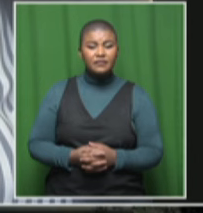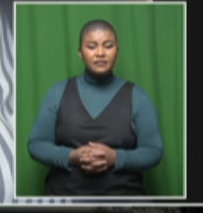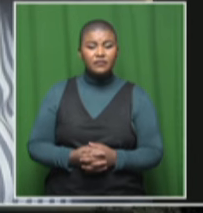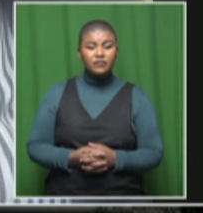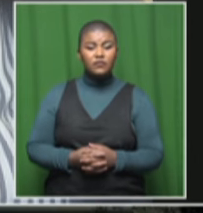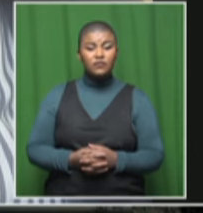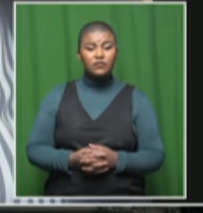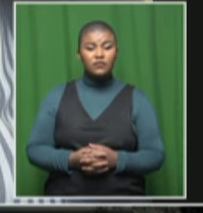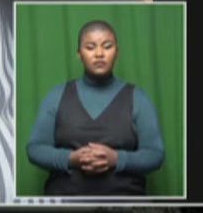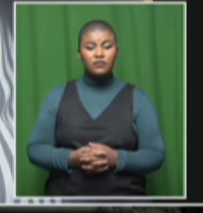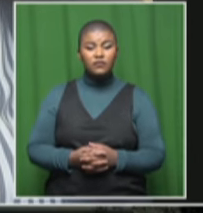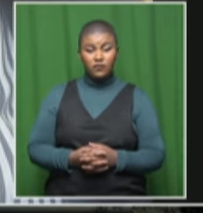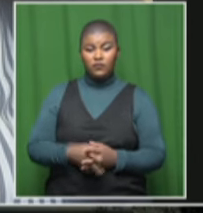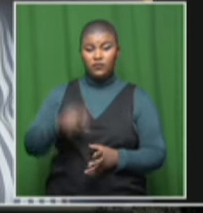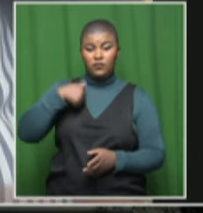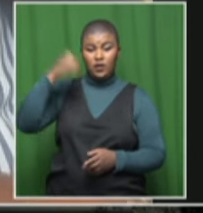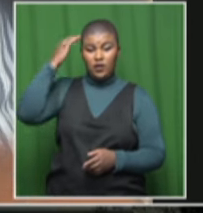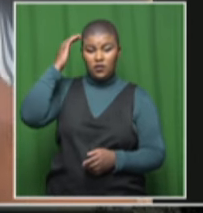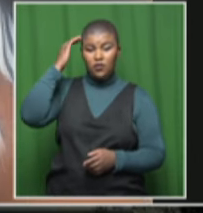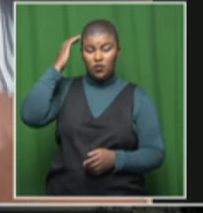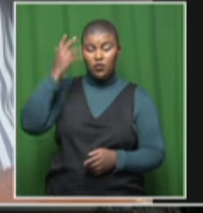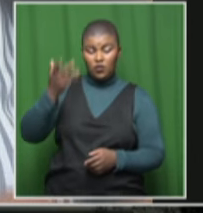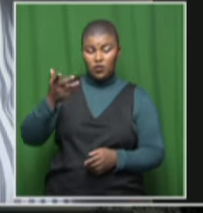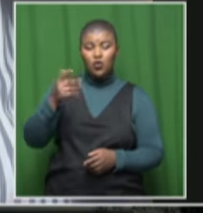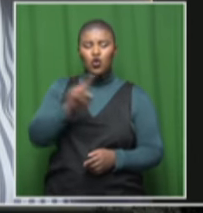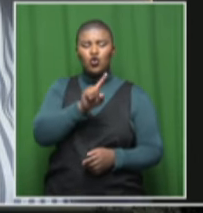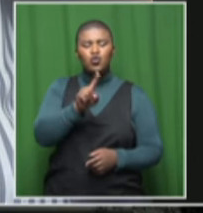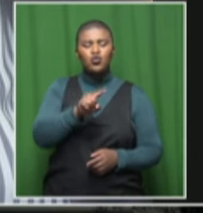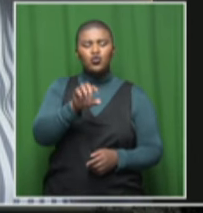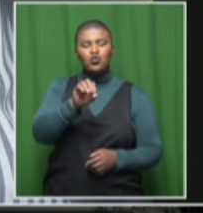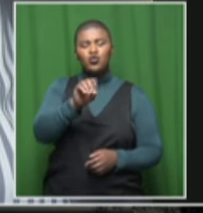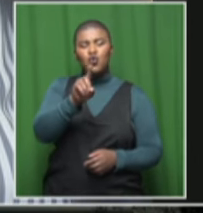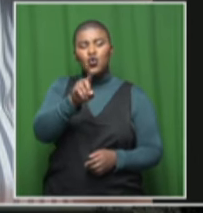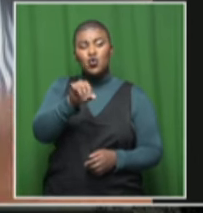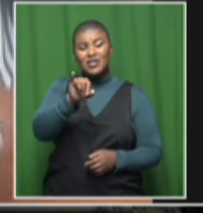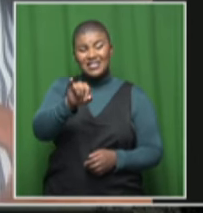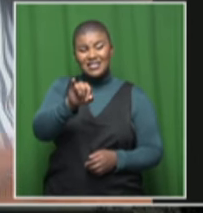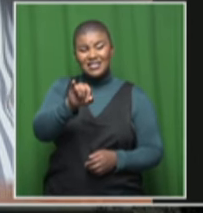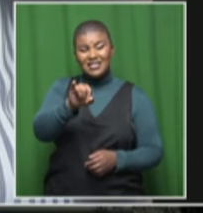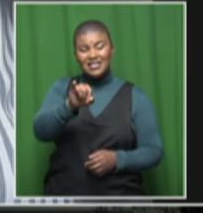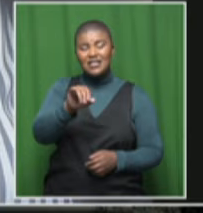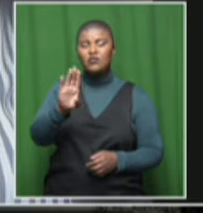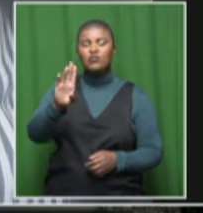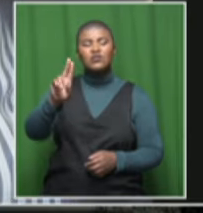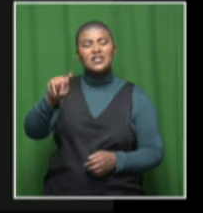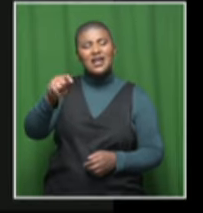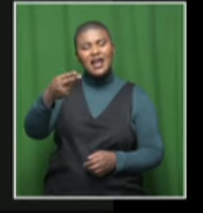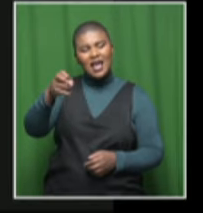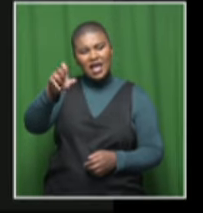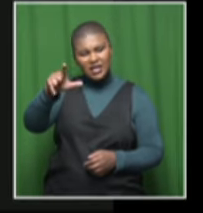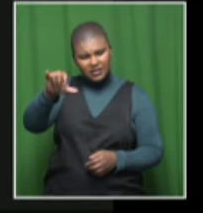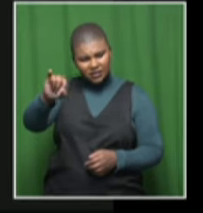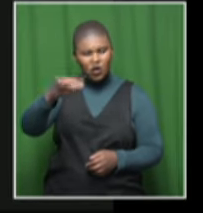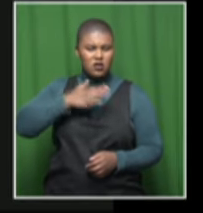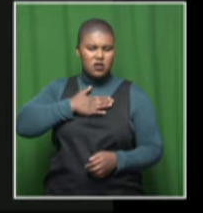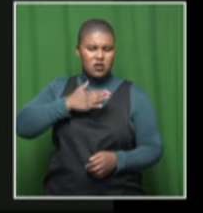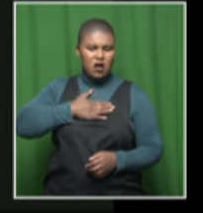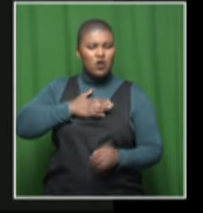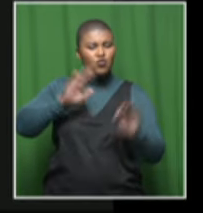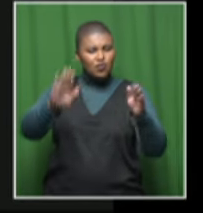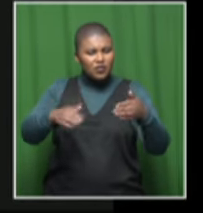It did. I know Zuzi Buthelezi loves music, reads a lot. And, you know,